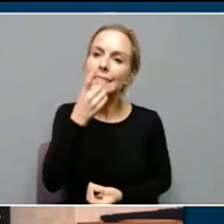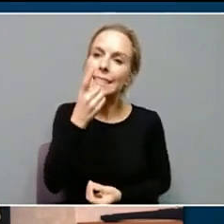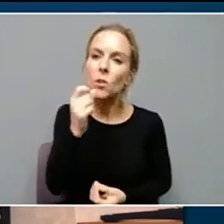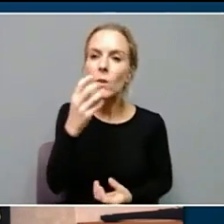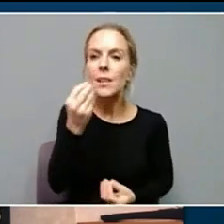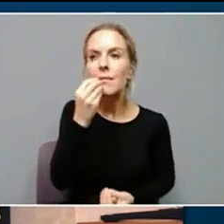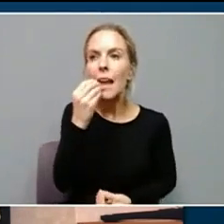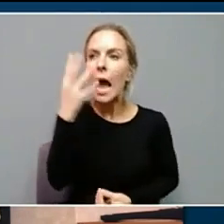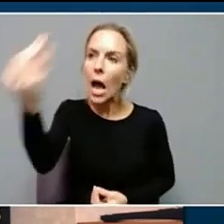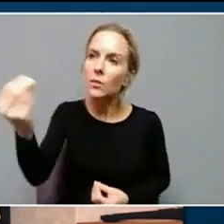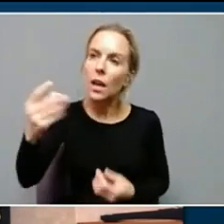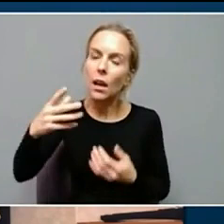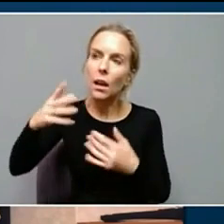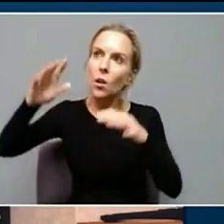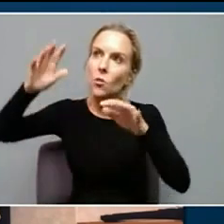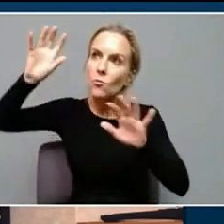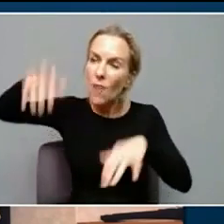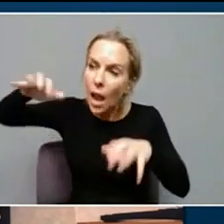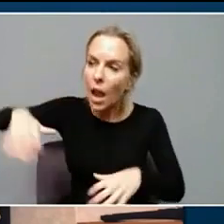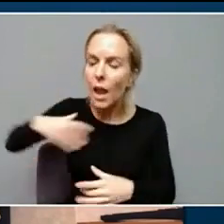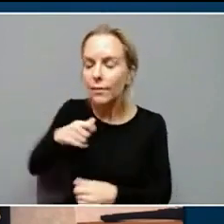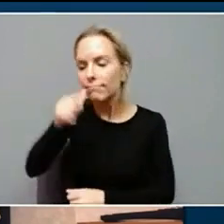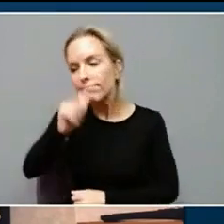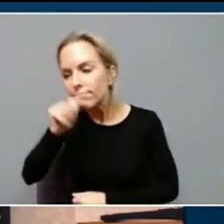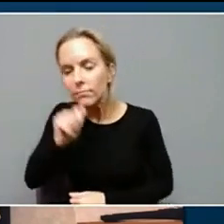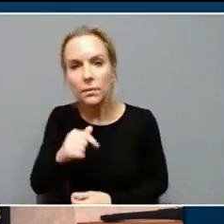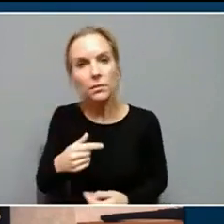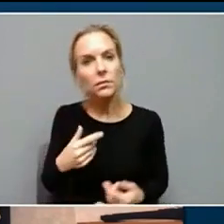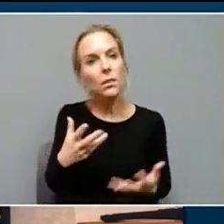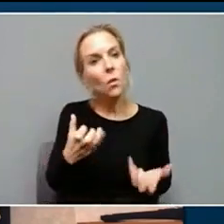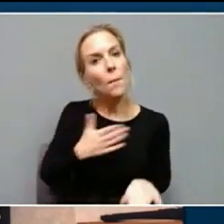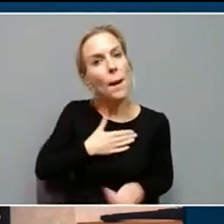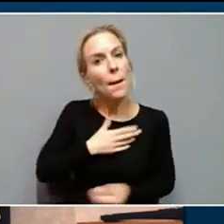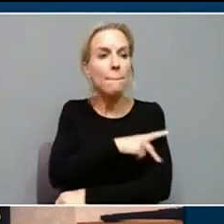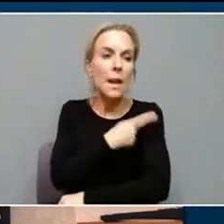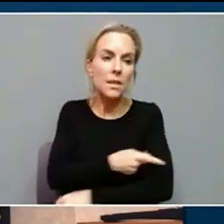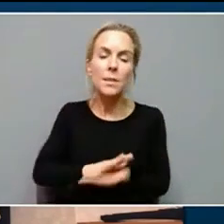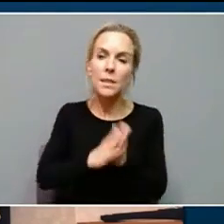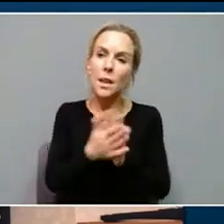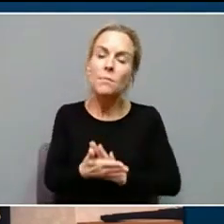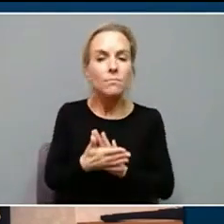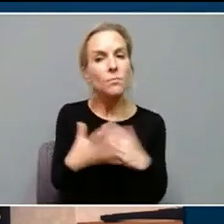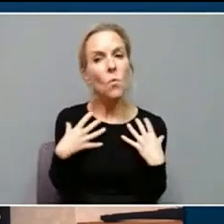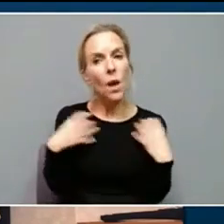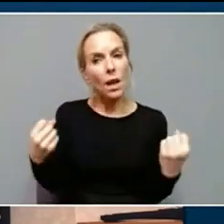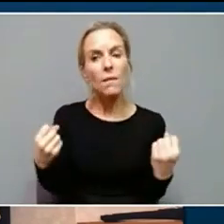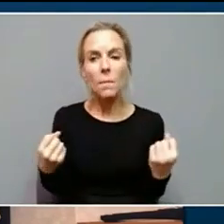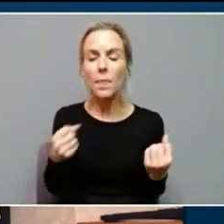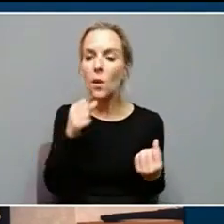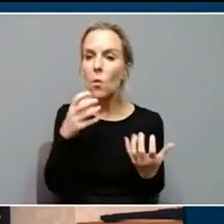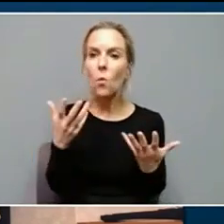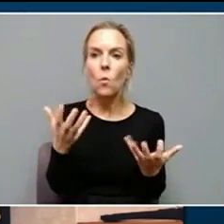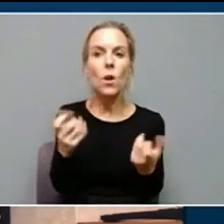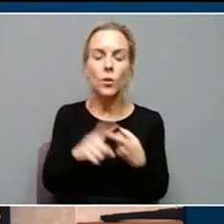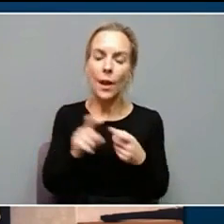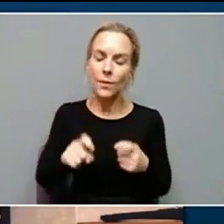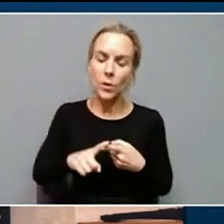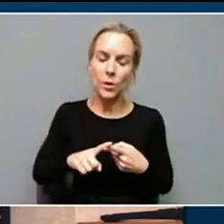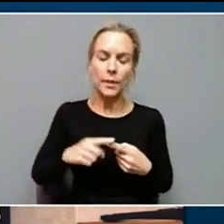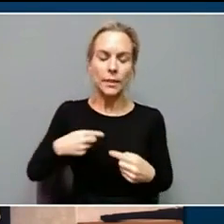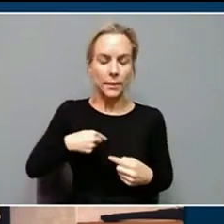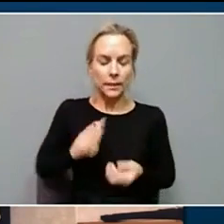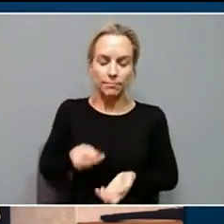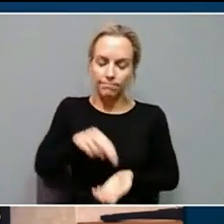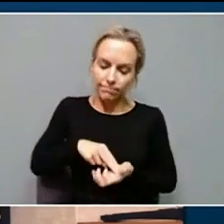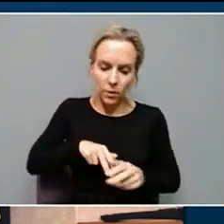rain. I'd like my patients to get better. I'd like not to walk down into the ICU, a